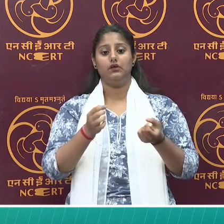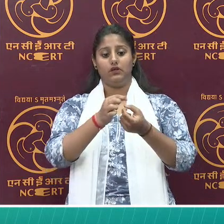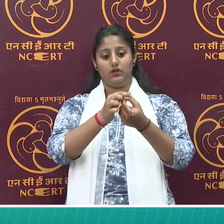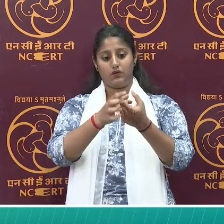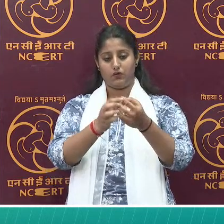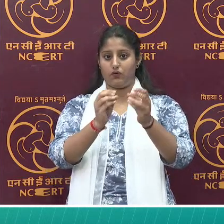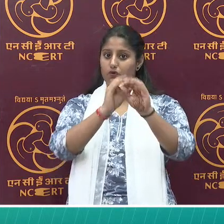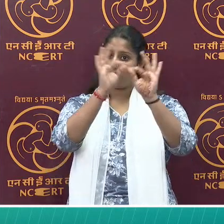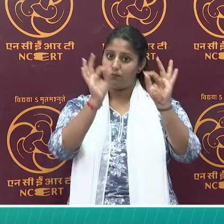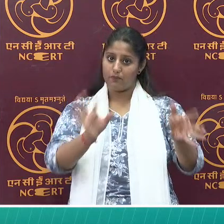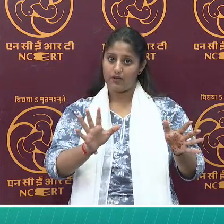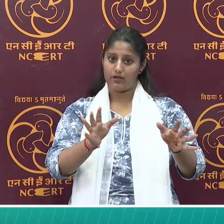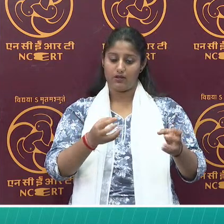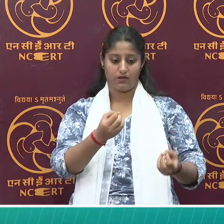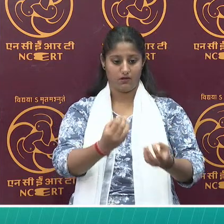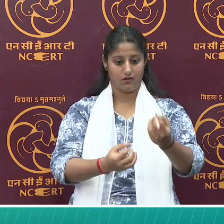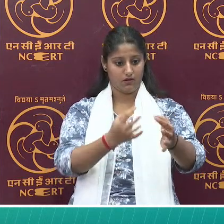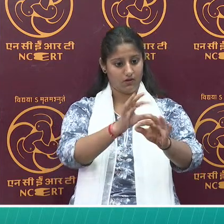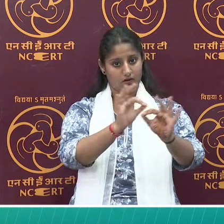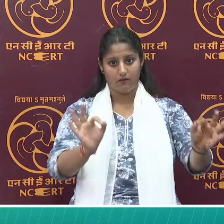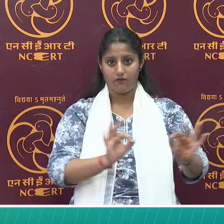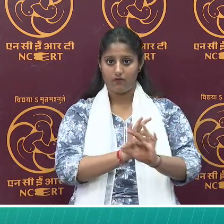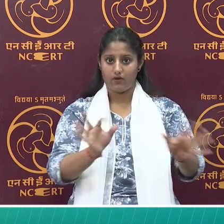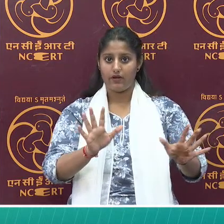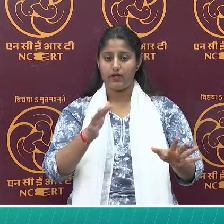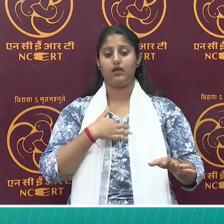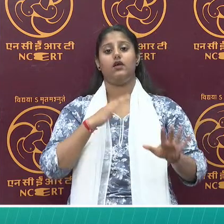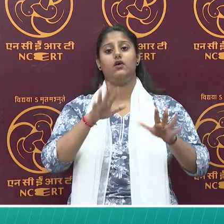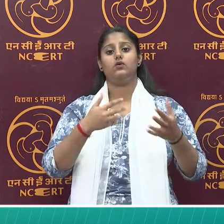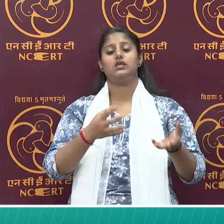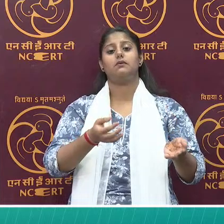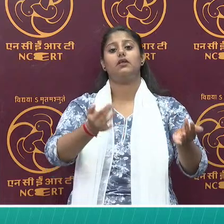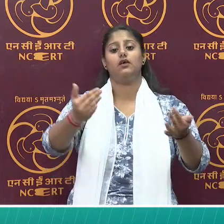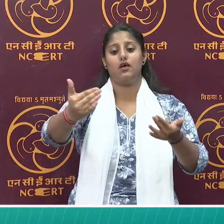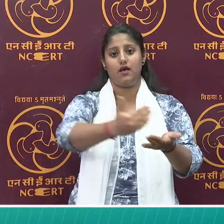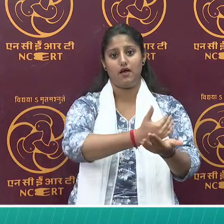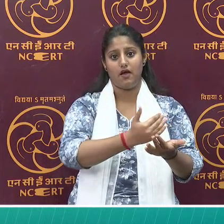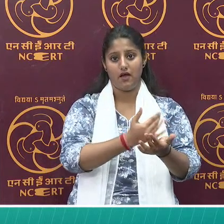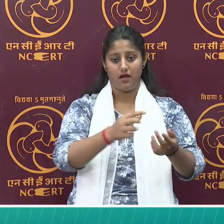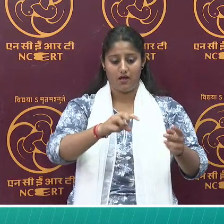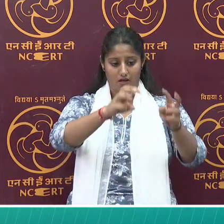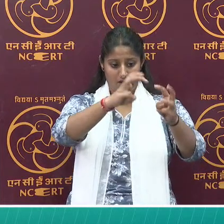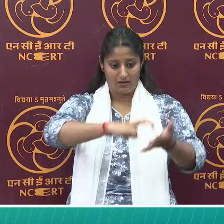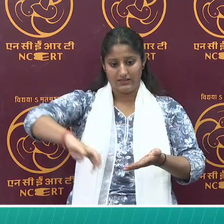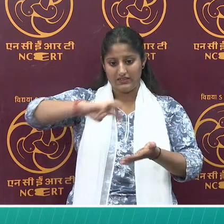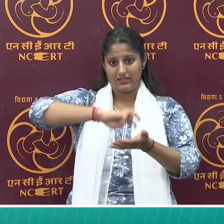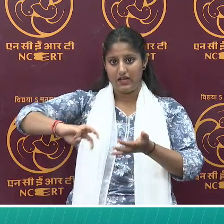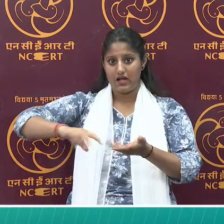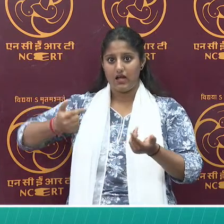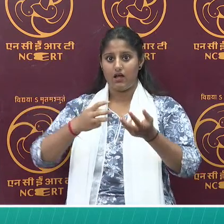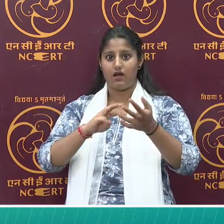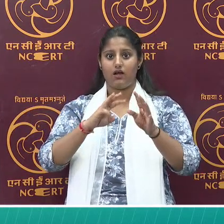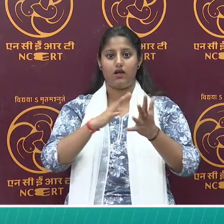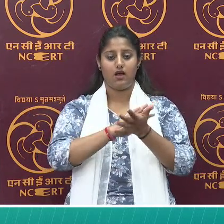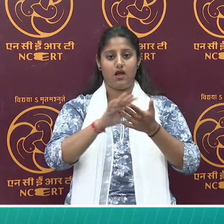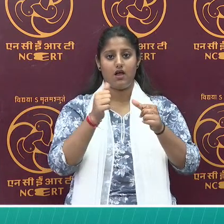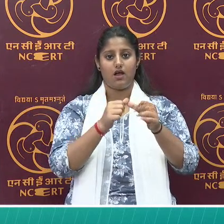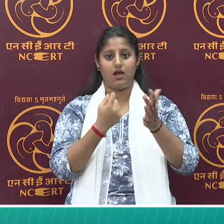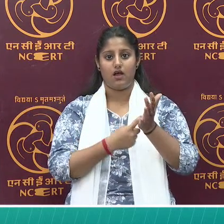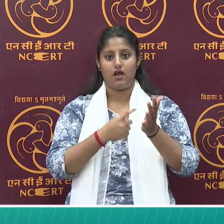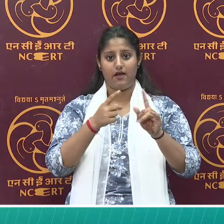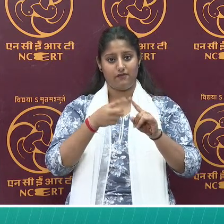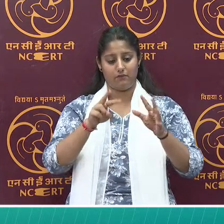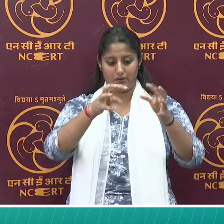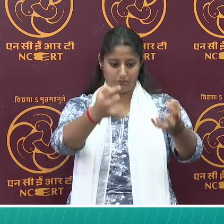ready, so it needs to be harvested. And the final step is the harvested crop needs to be stored